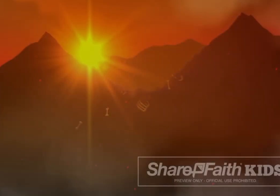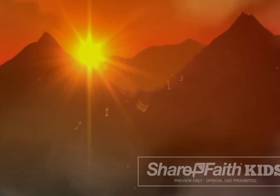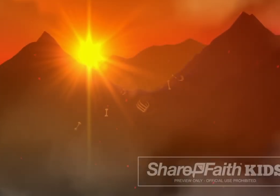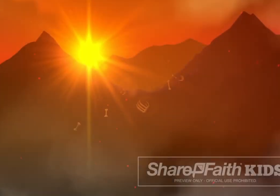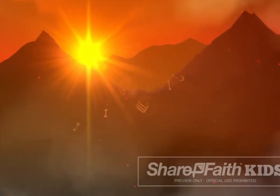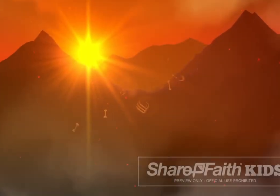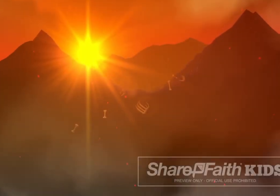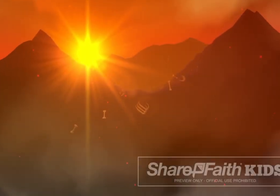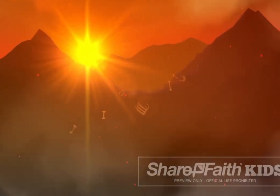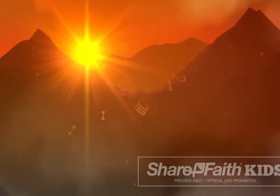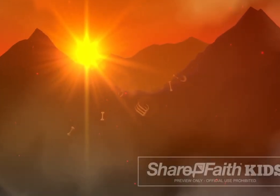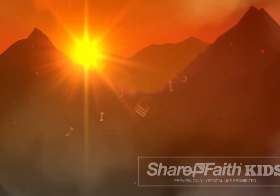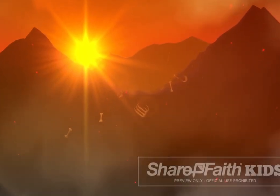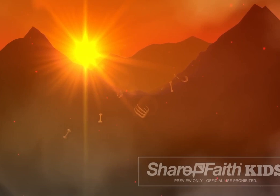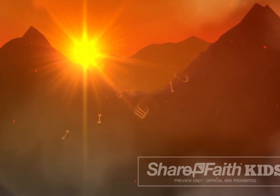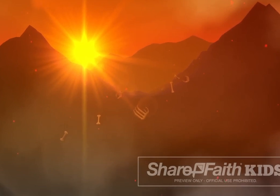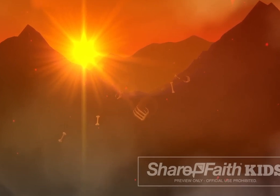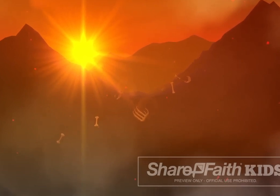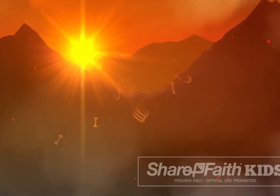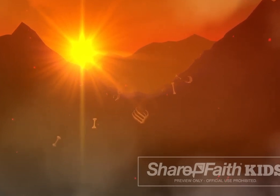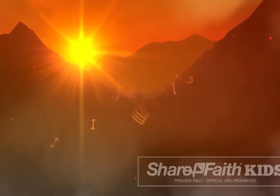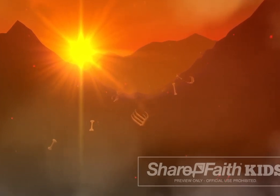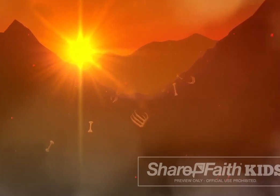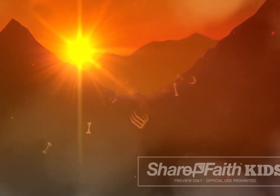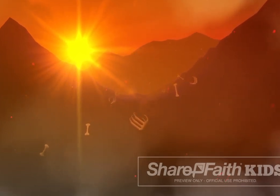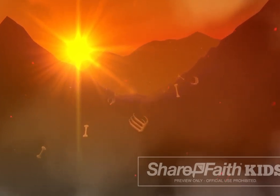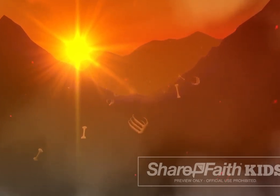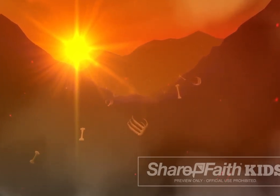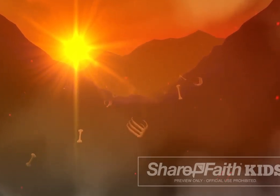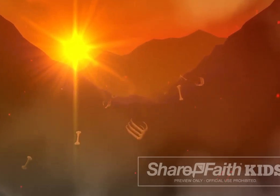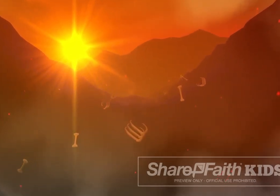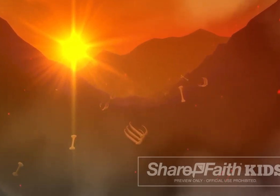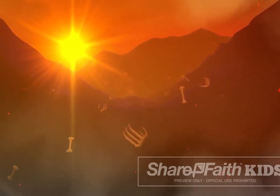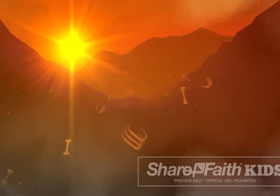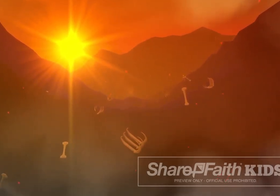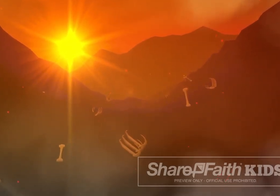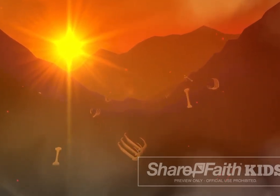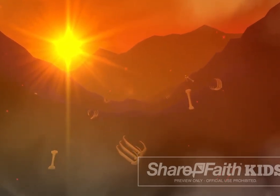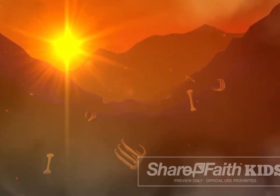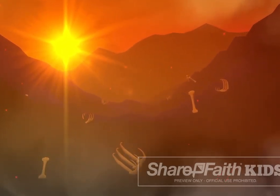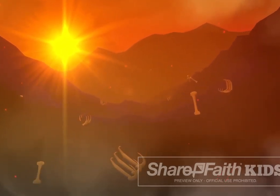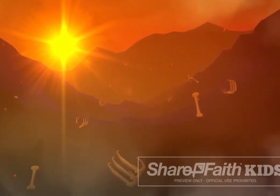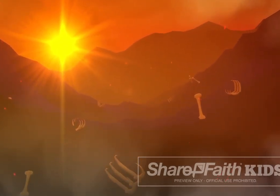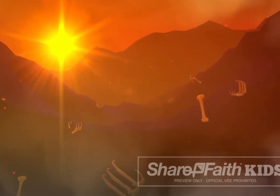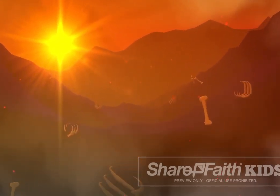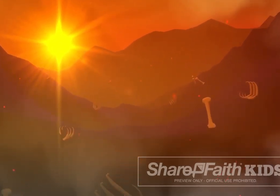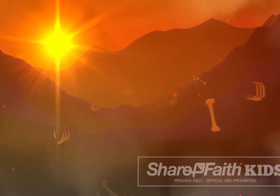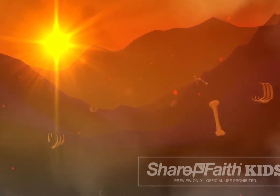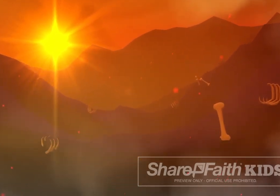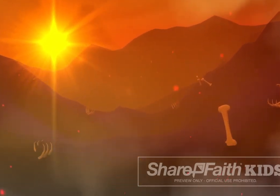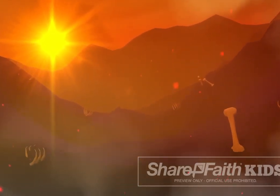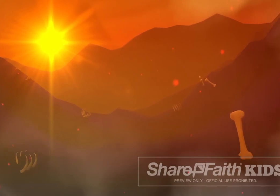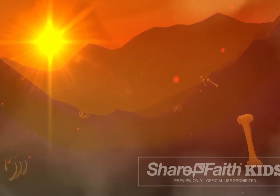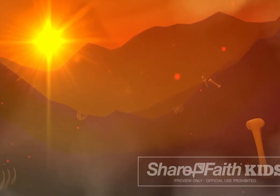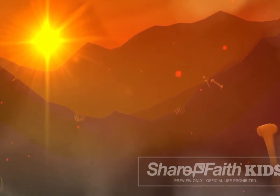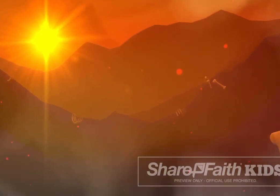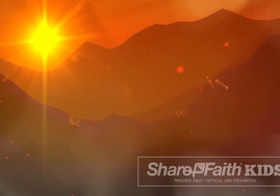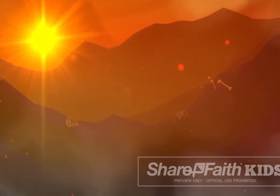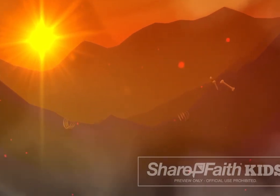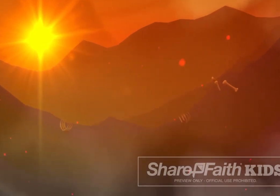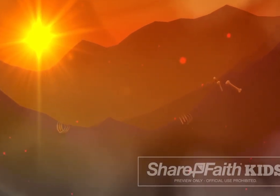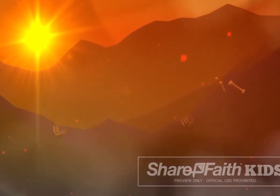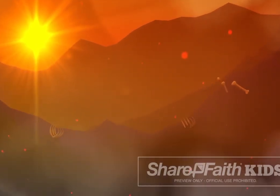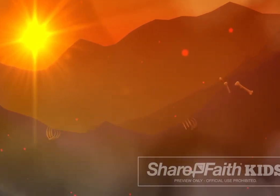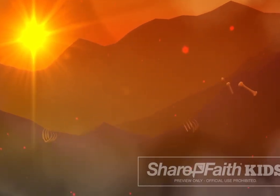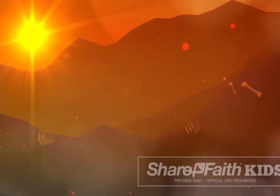In Ezekiel's vision, the Spirit of the Lord carried him to the middle of a valley filled with dry bones that were scattered all over the